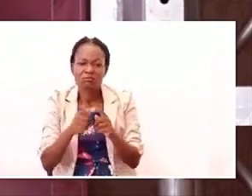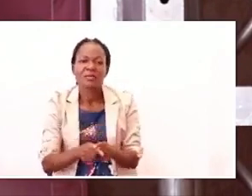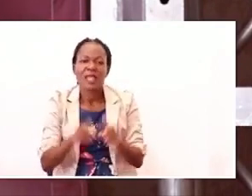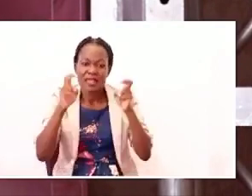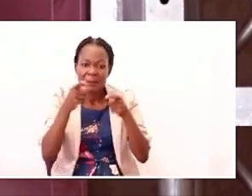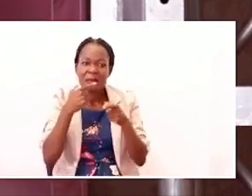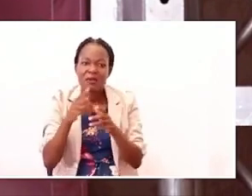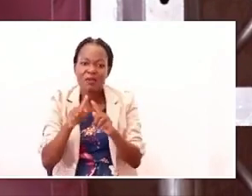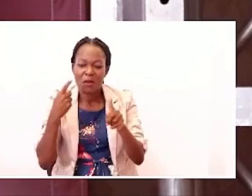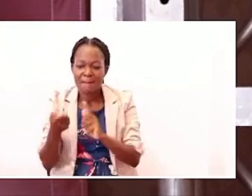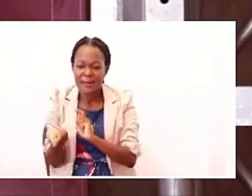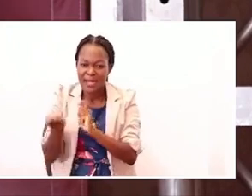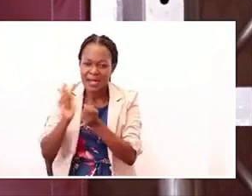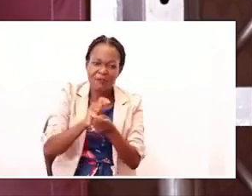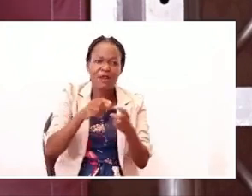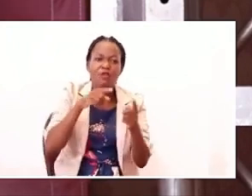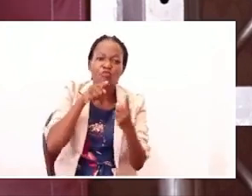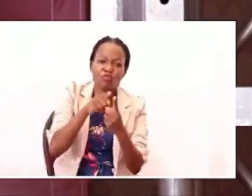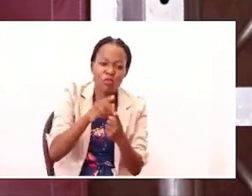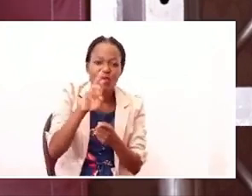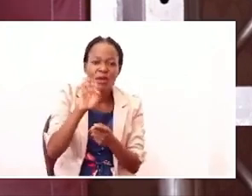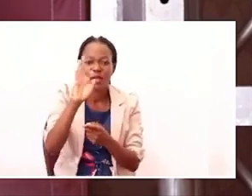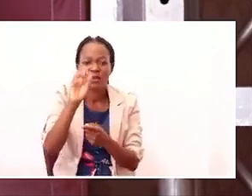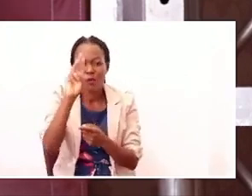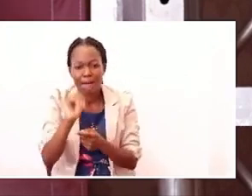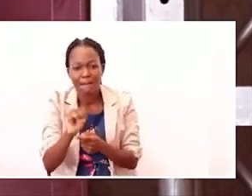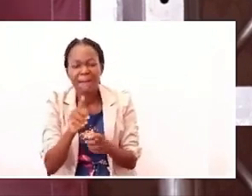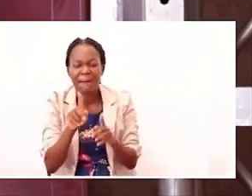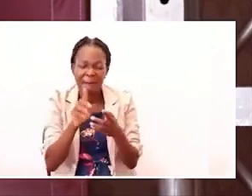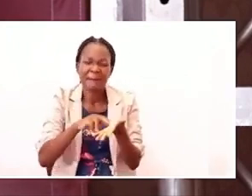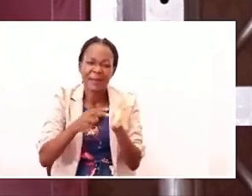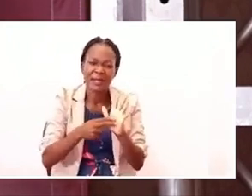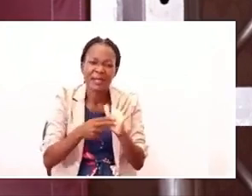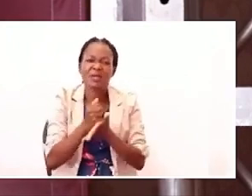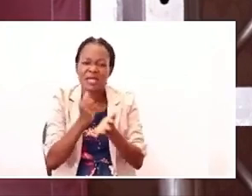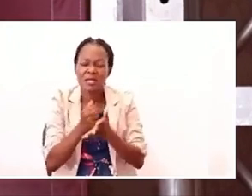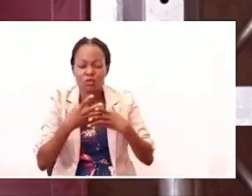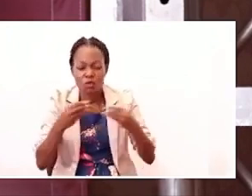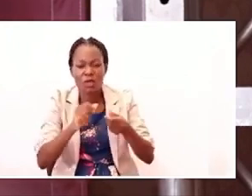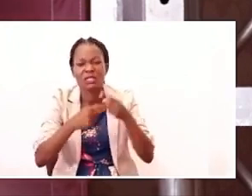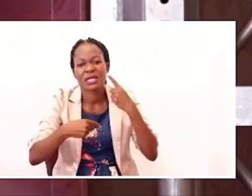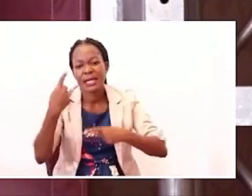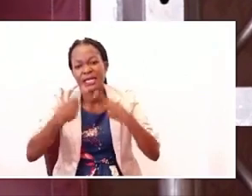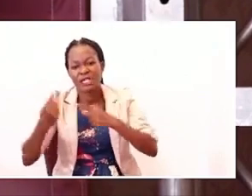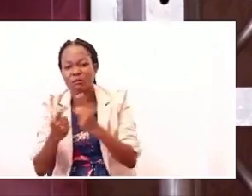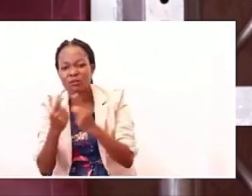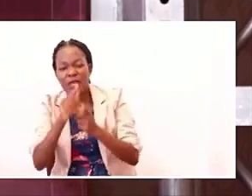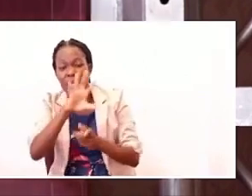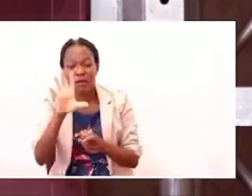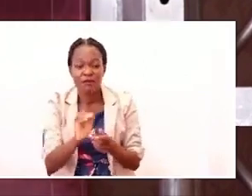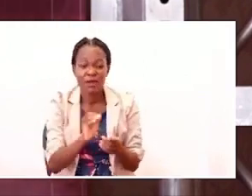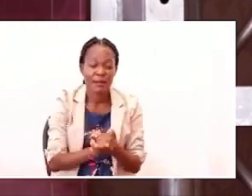Otuko, I think we are basically spot on in terms of the extent of the challenge that we face and the need for us to actually take